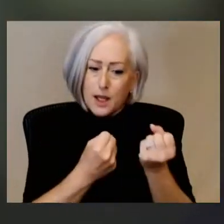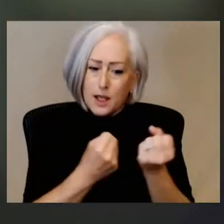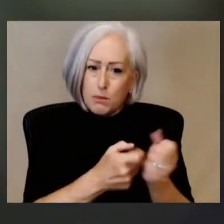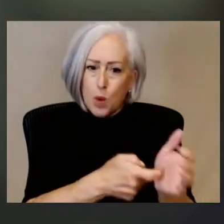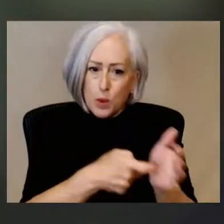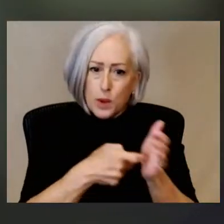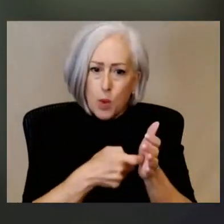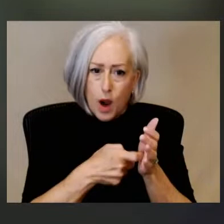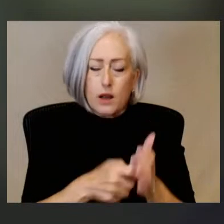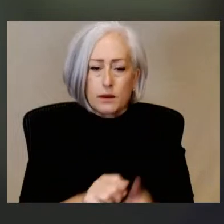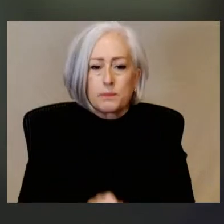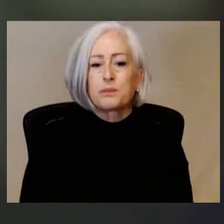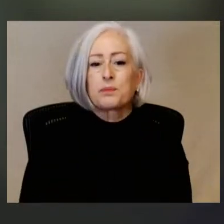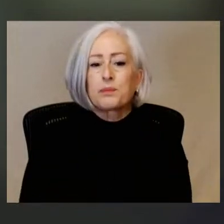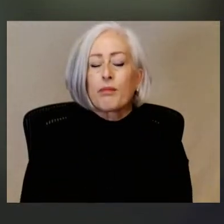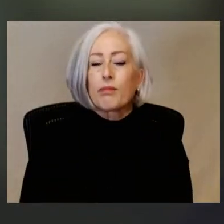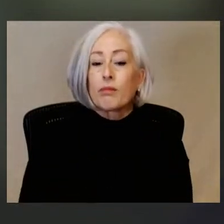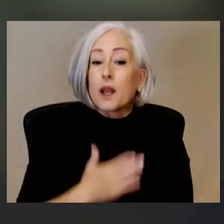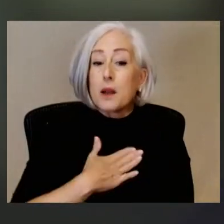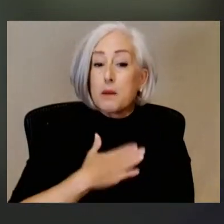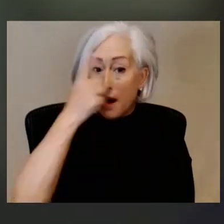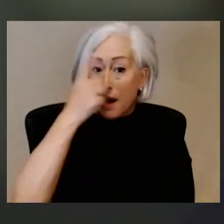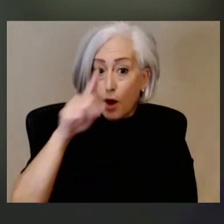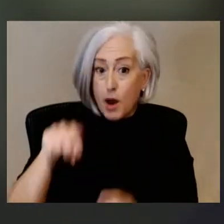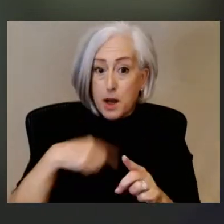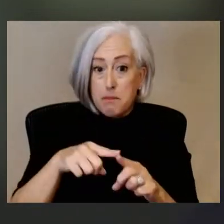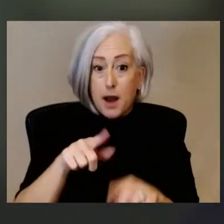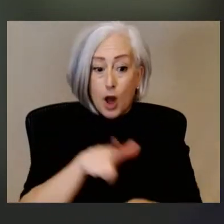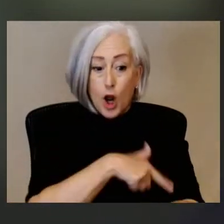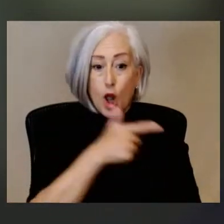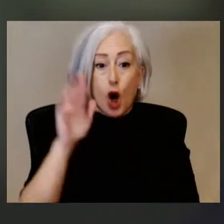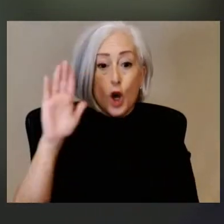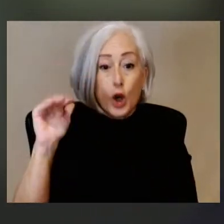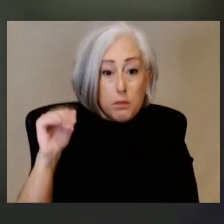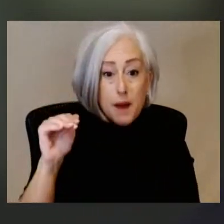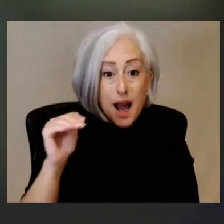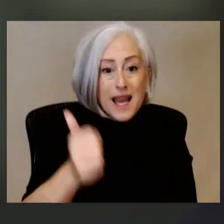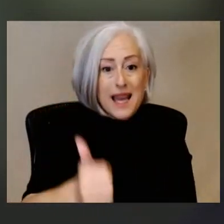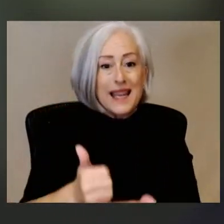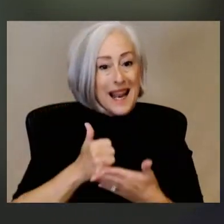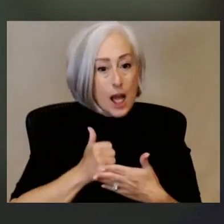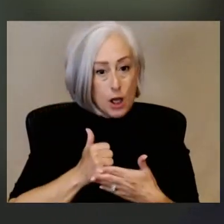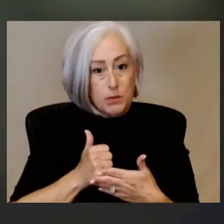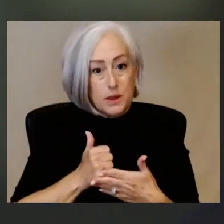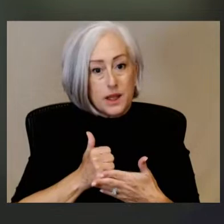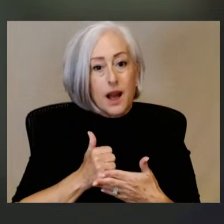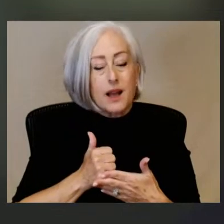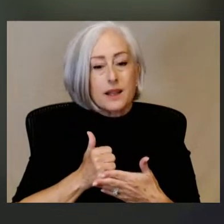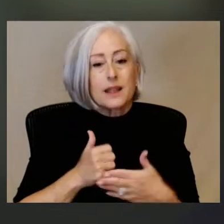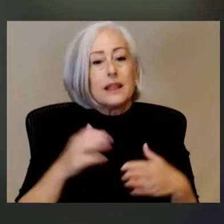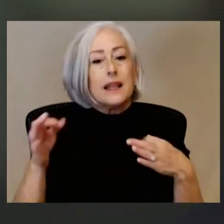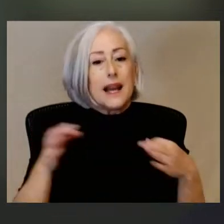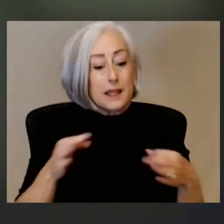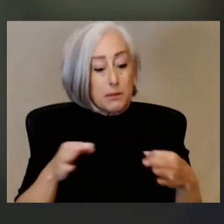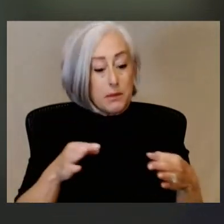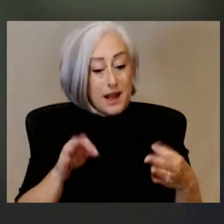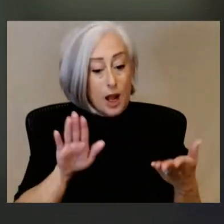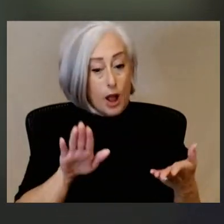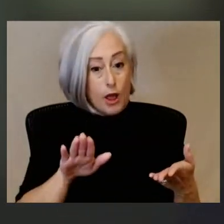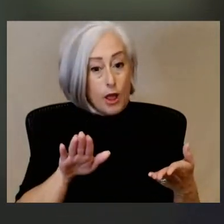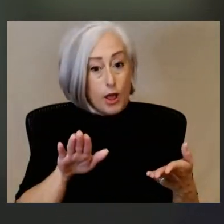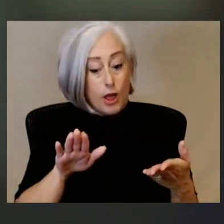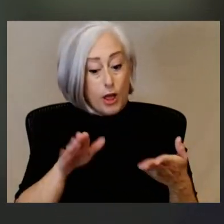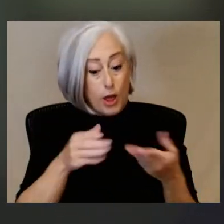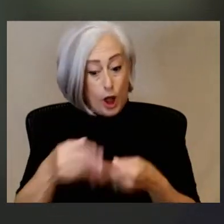and my thought about the long goodbye is that it helps us articulate that the loss is not Alzheimer's